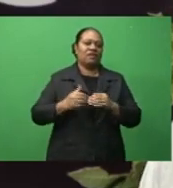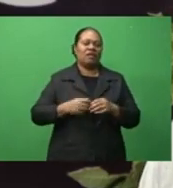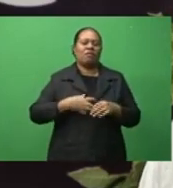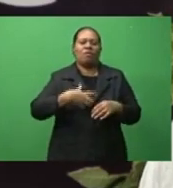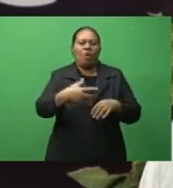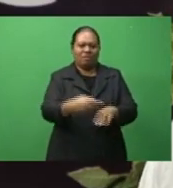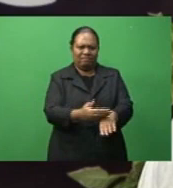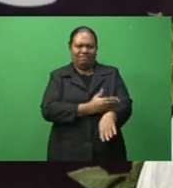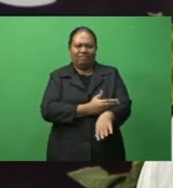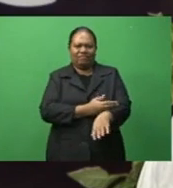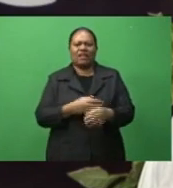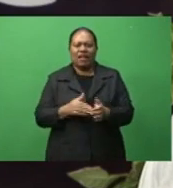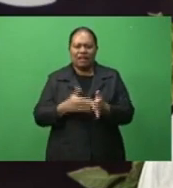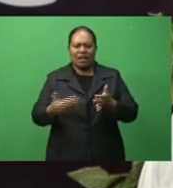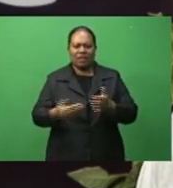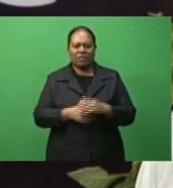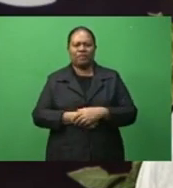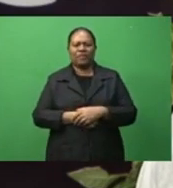book the